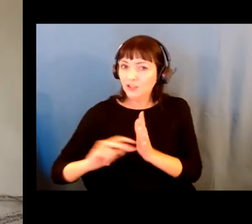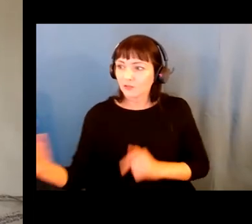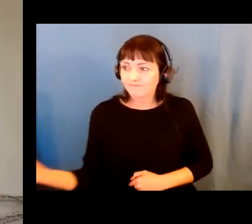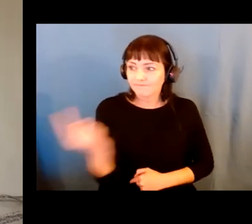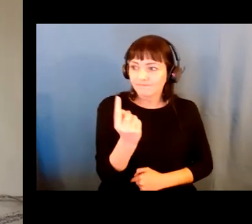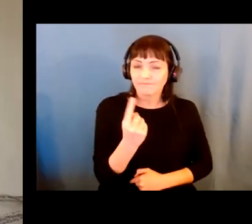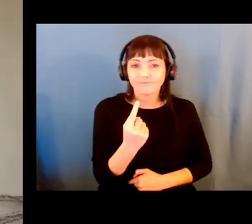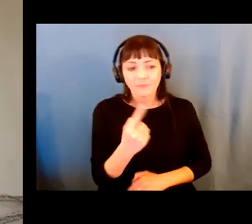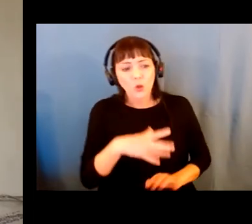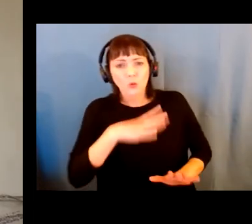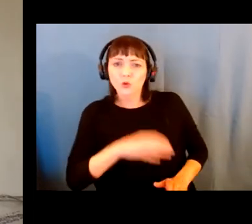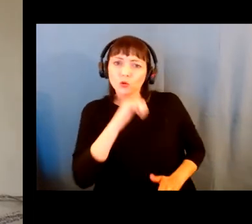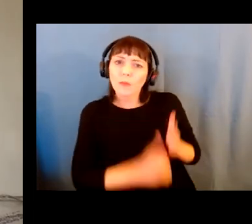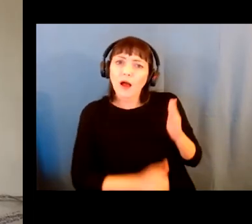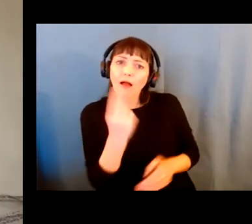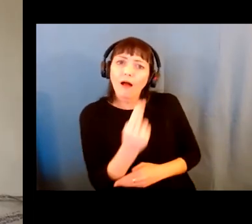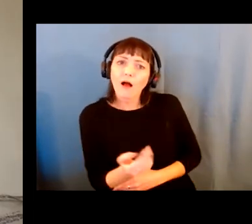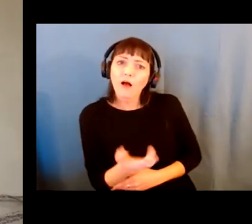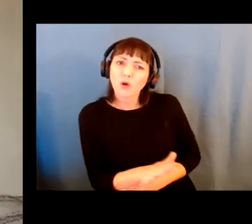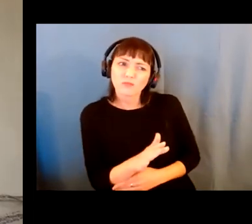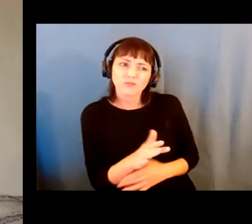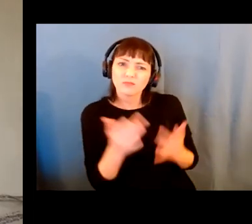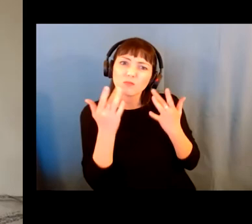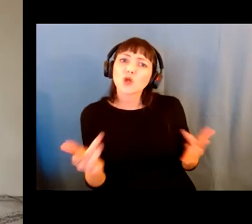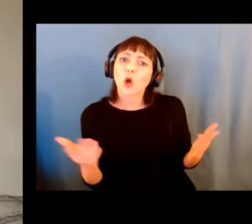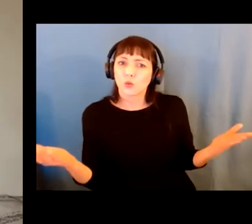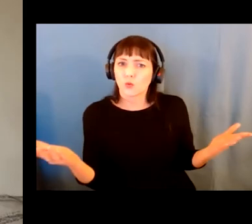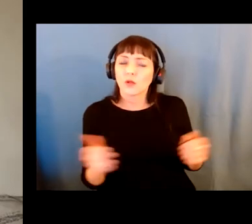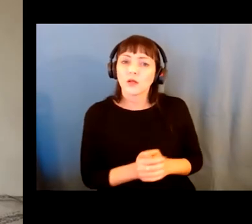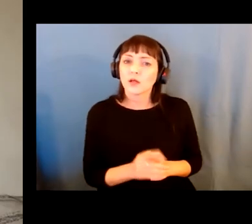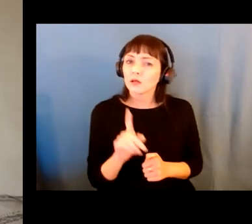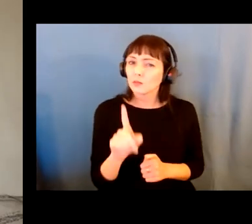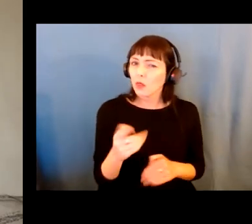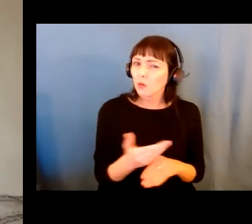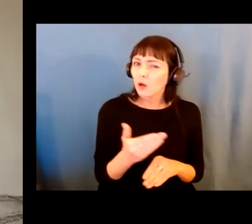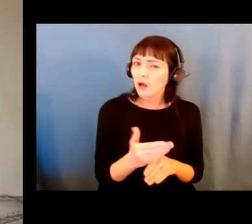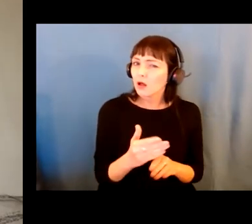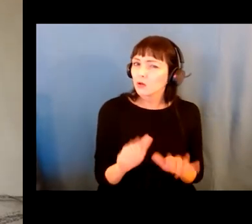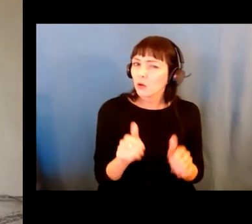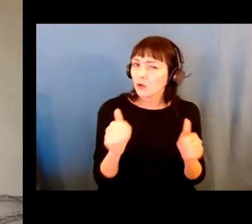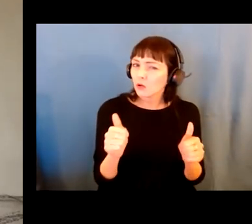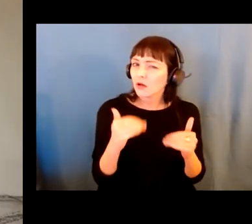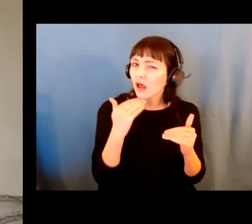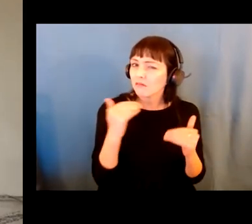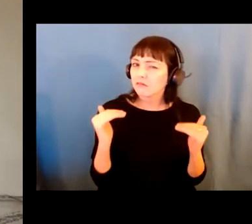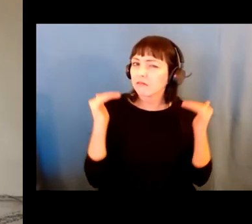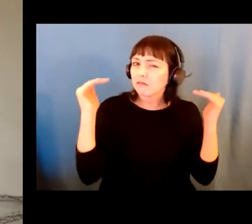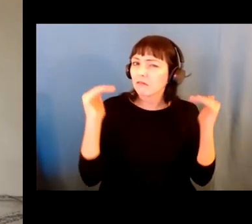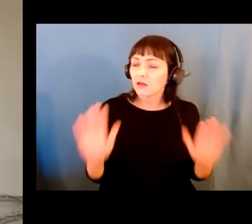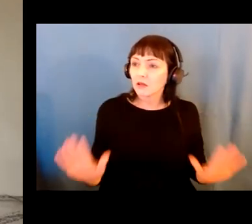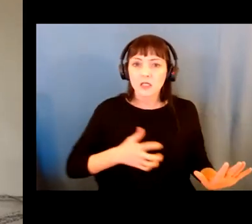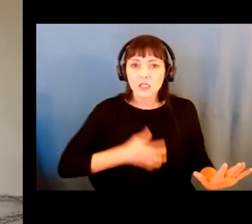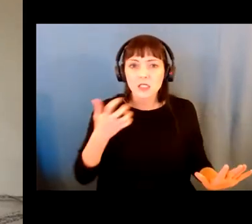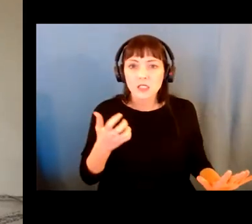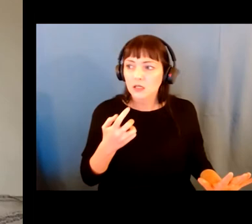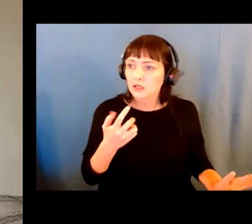buy some art from one of our shows, but the work wasn't good enough. And I was really angry. I said, how